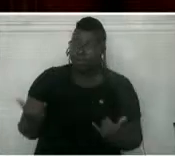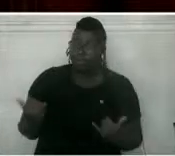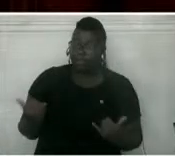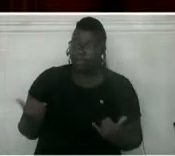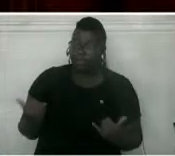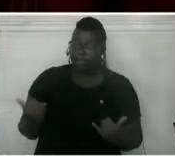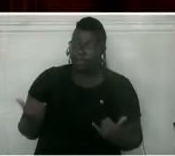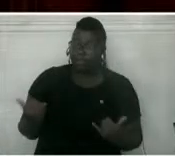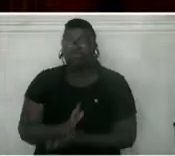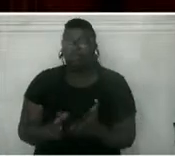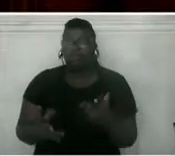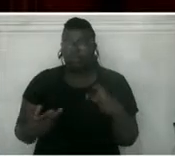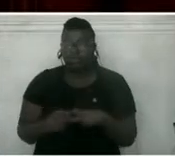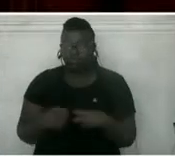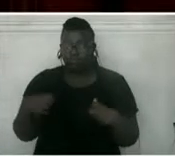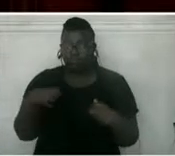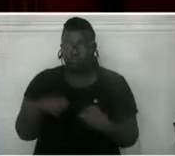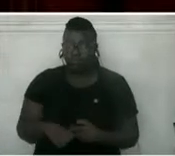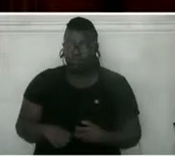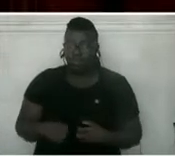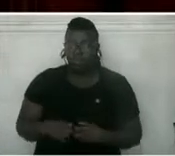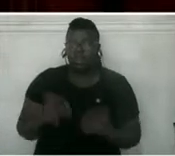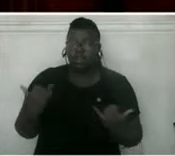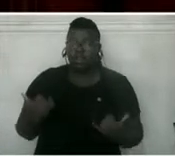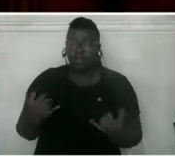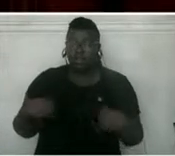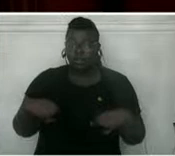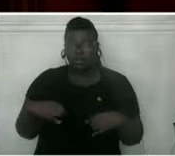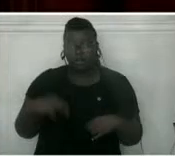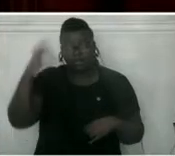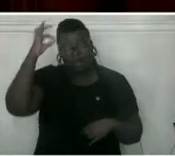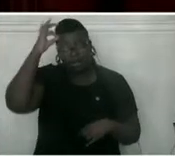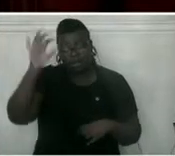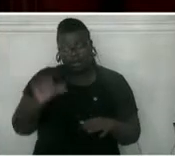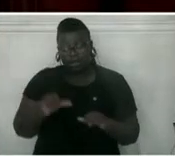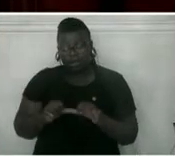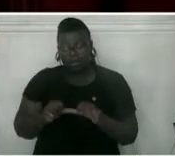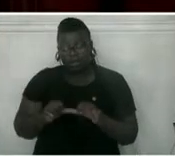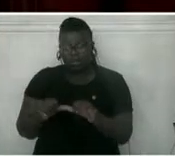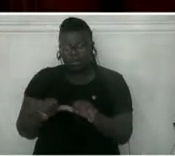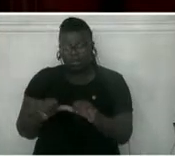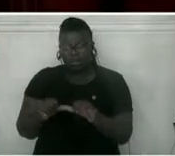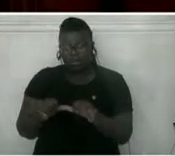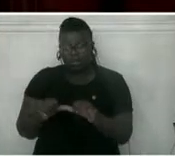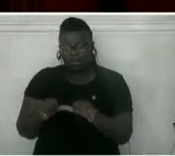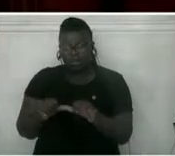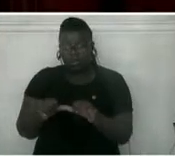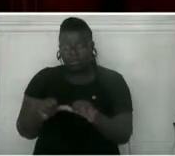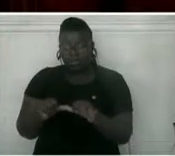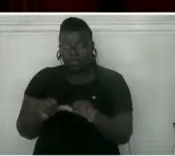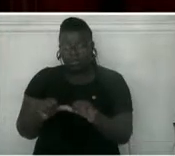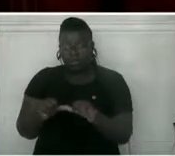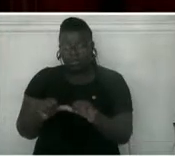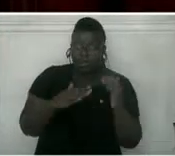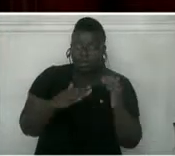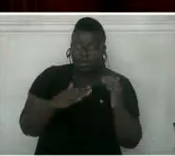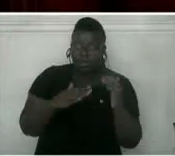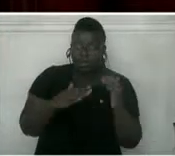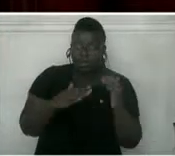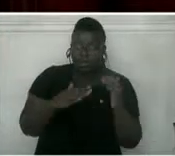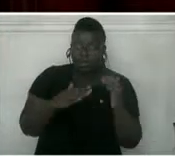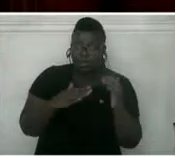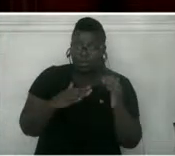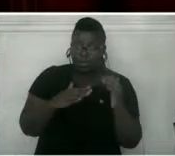distressing. As government, we will continue to pursue the route of building sustainable